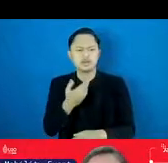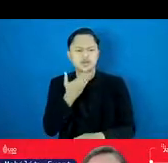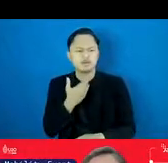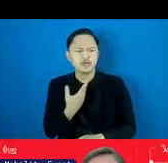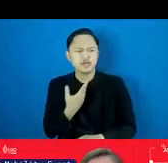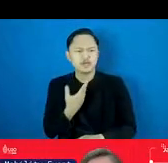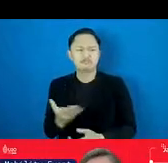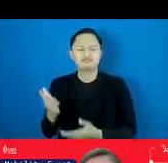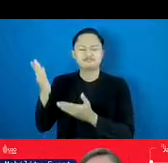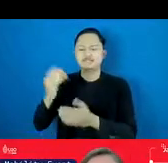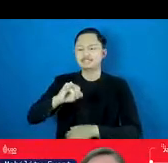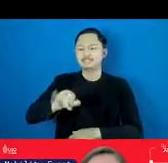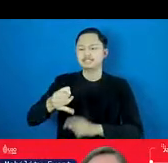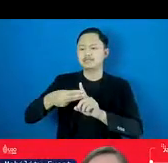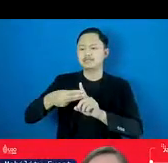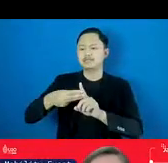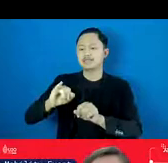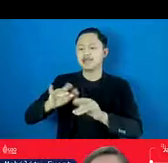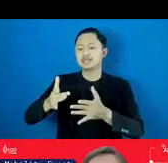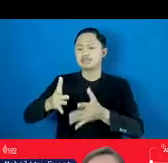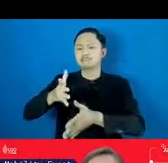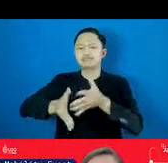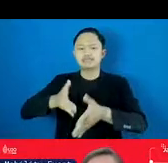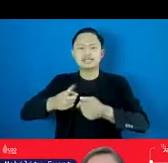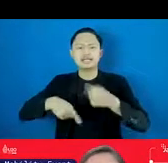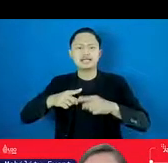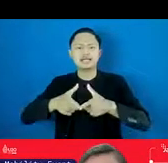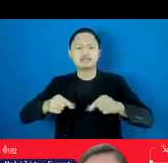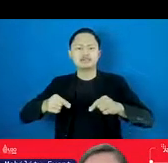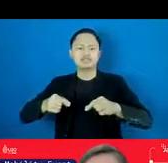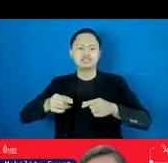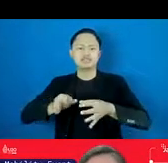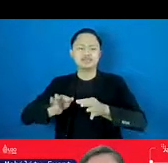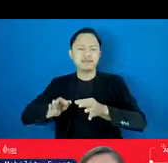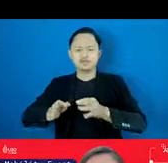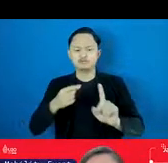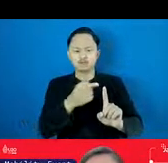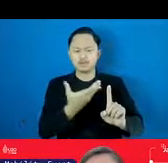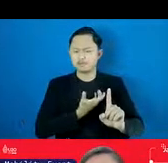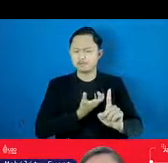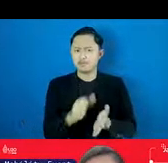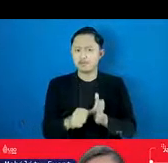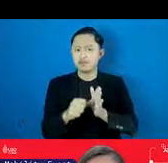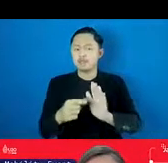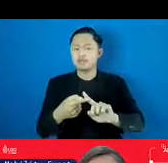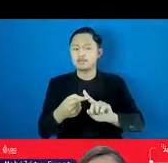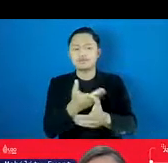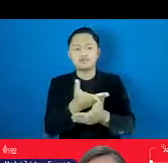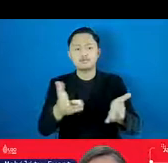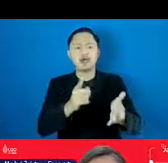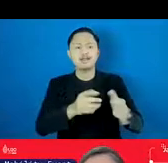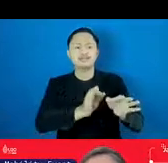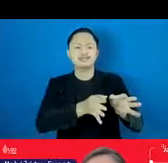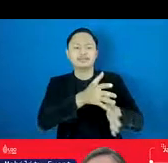or Juru Bahasa Isyarat, or Sign Language Interpreter, to also help you and assist you in following our discussion this